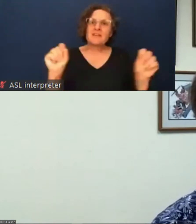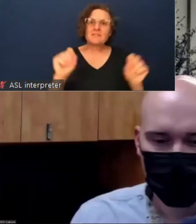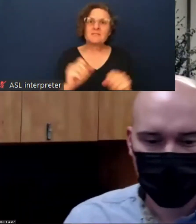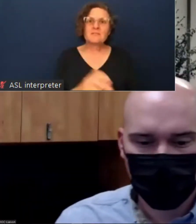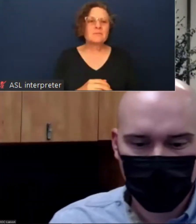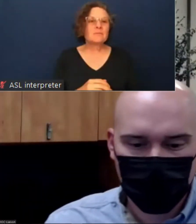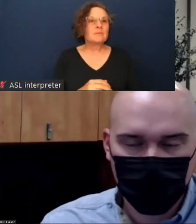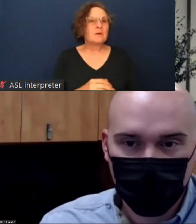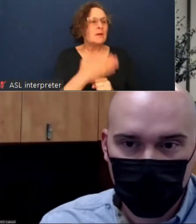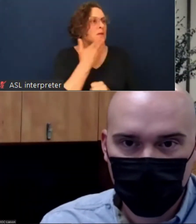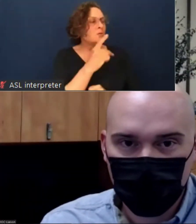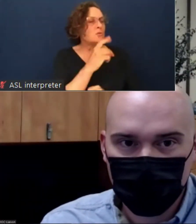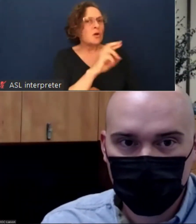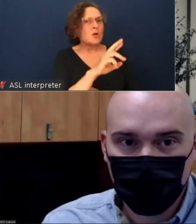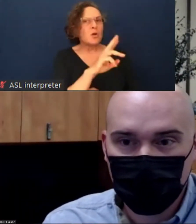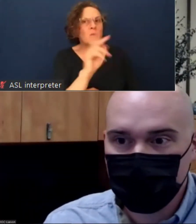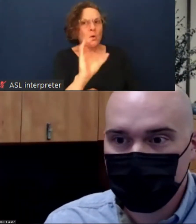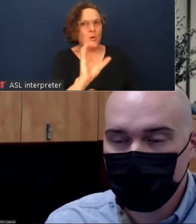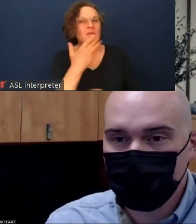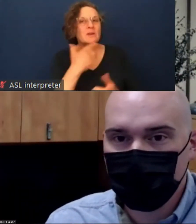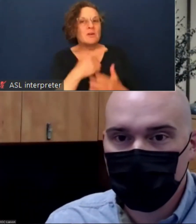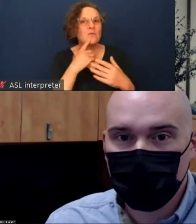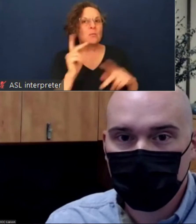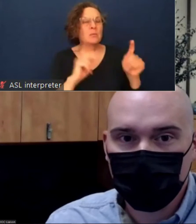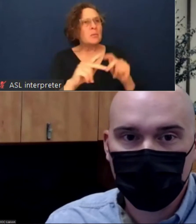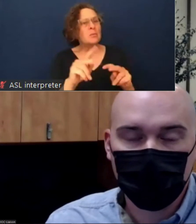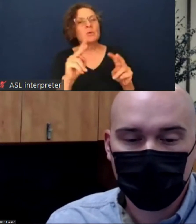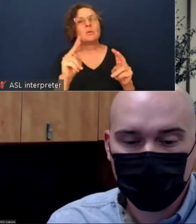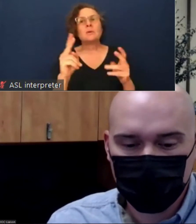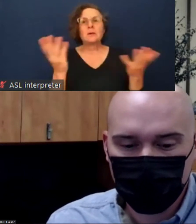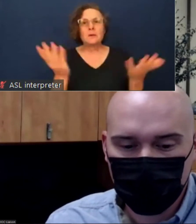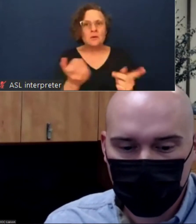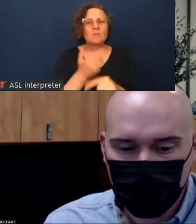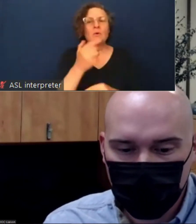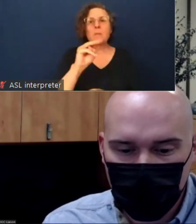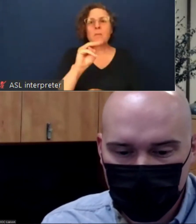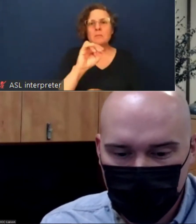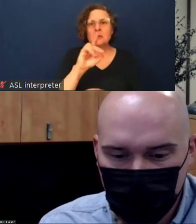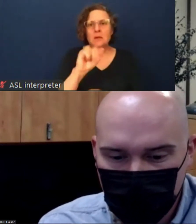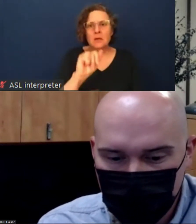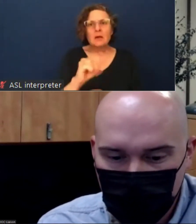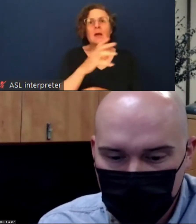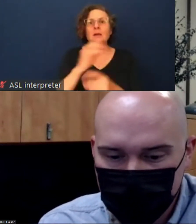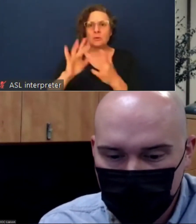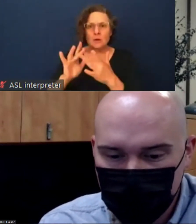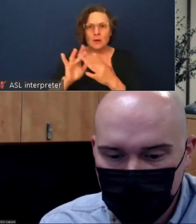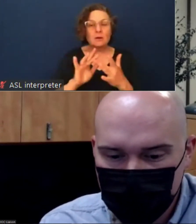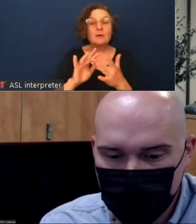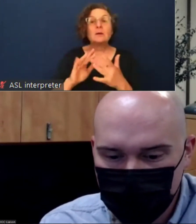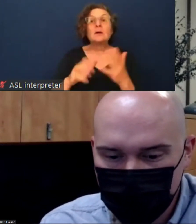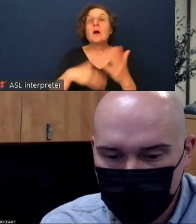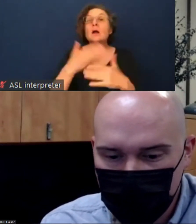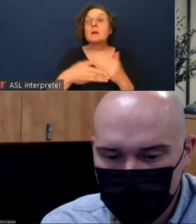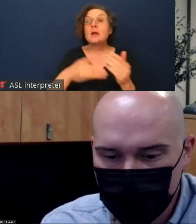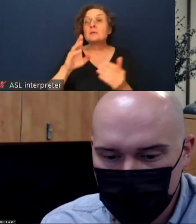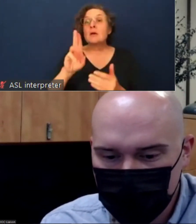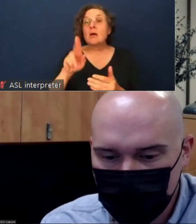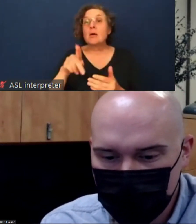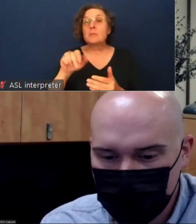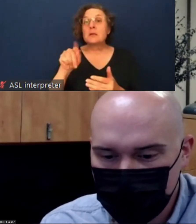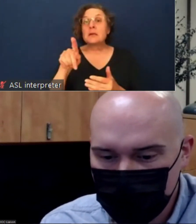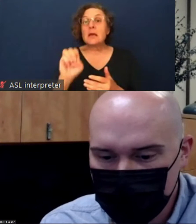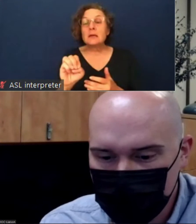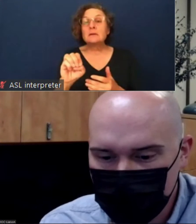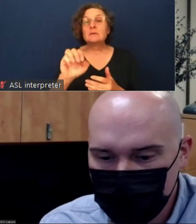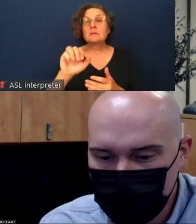Thank you, Dr. Coren, and thank you everybody joining us here from the media and also on the internet. Our next update is scheduled for April